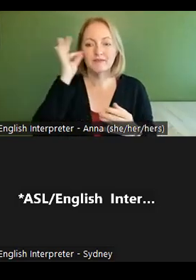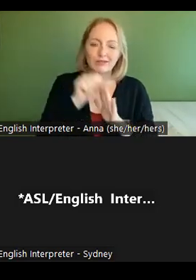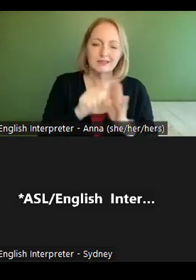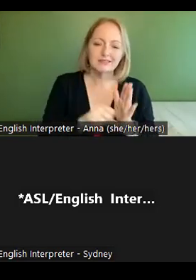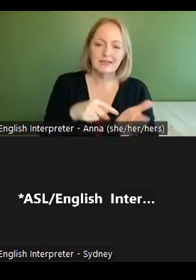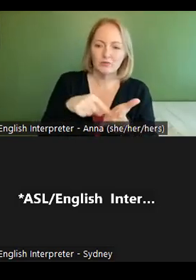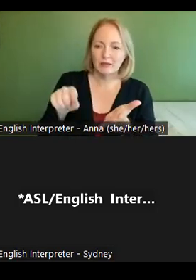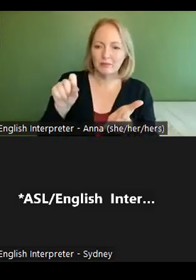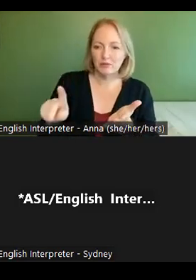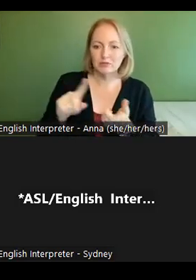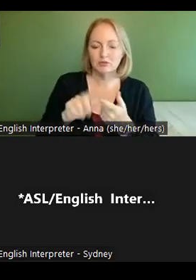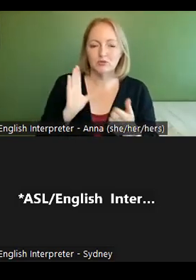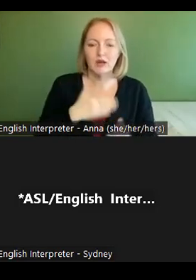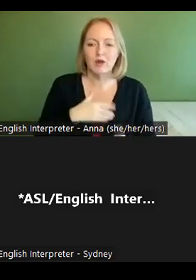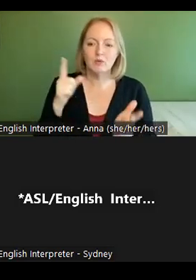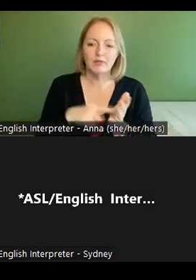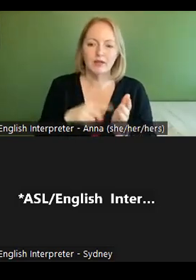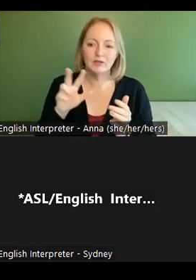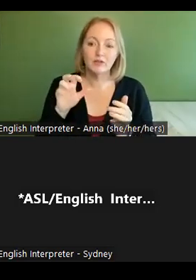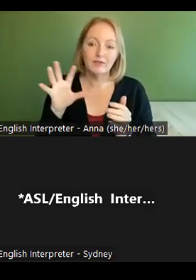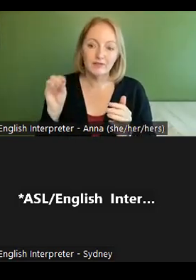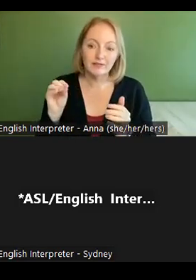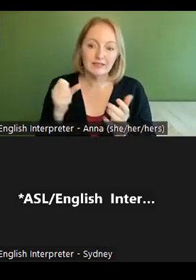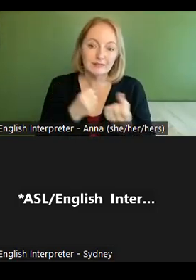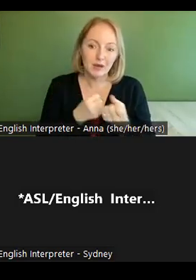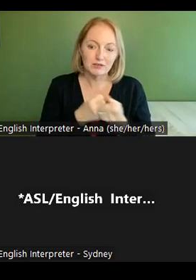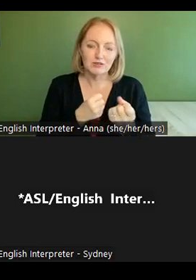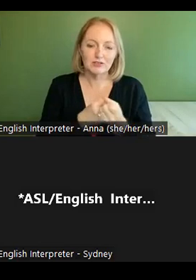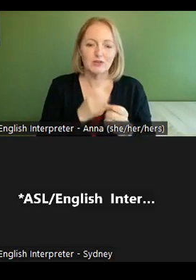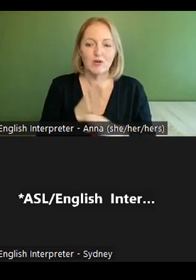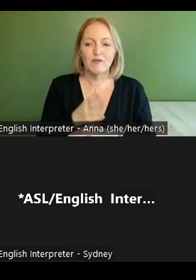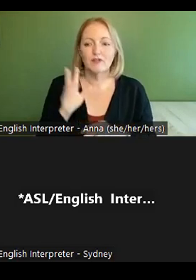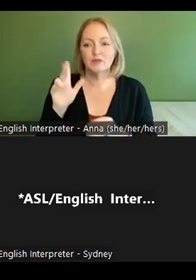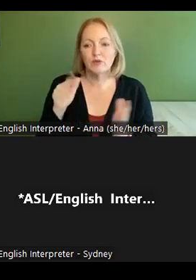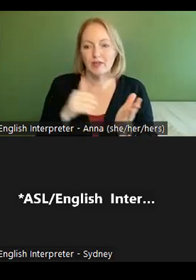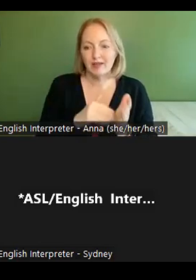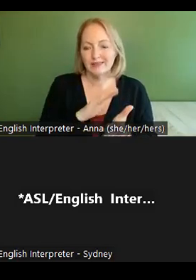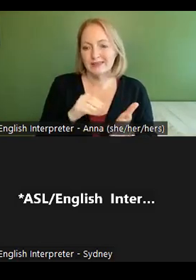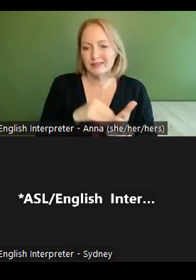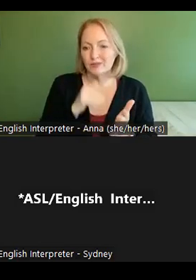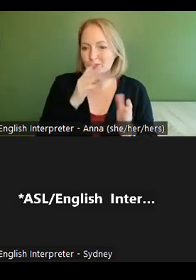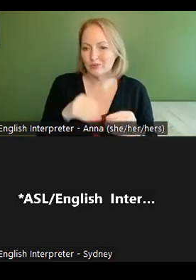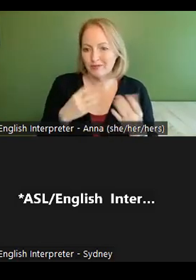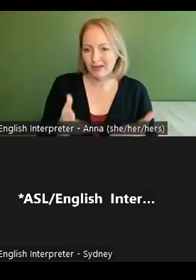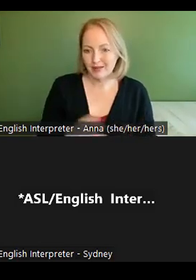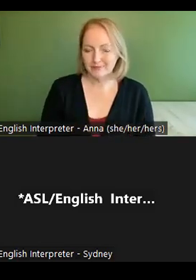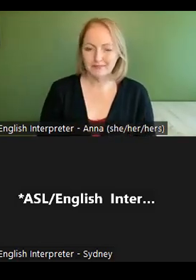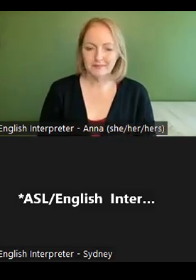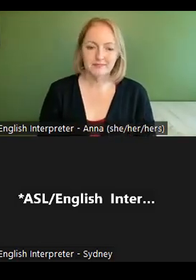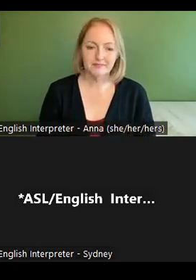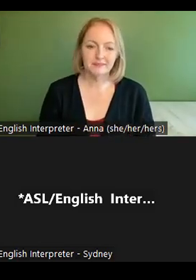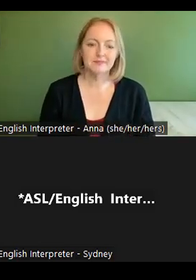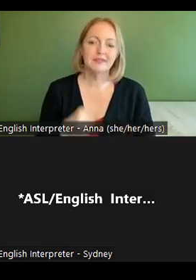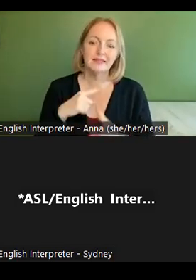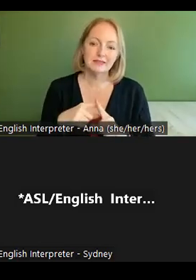reimbursements to our 1,350 sponsors and over 23,000 centers and providers. Additionally, during